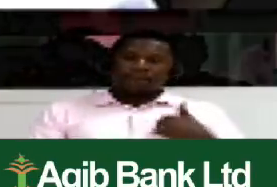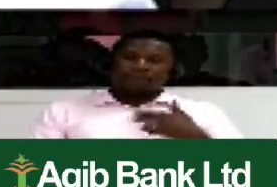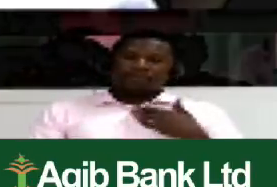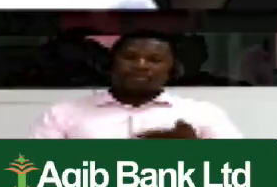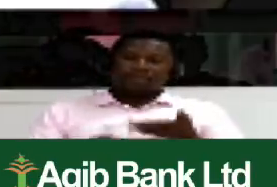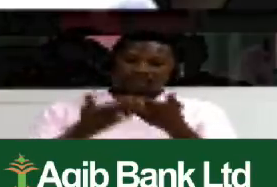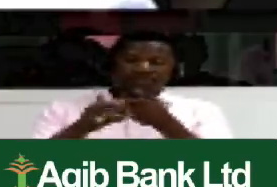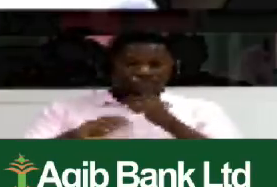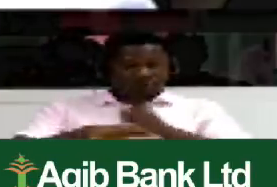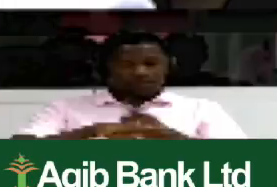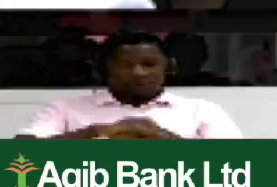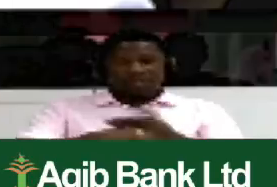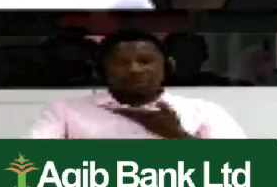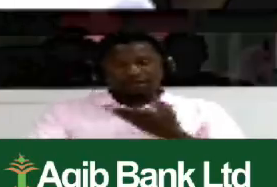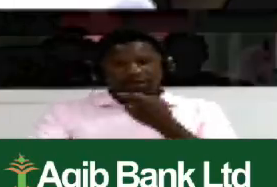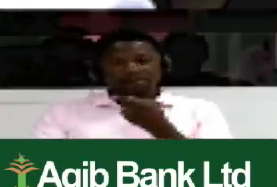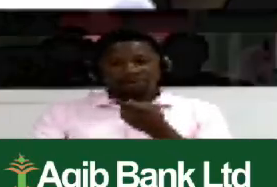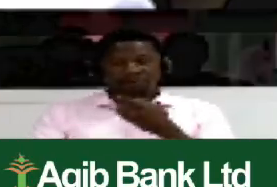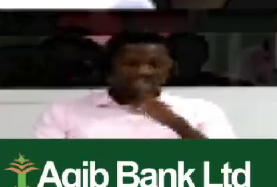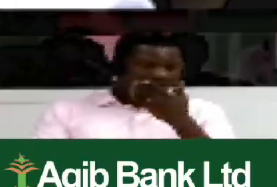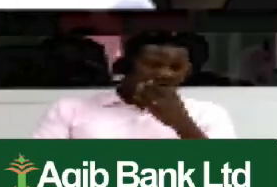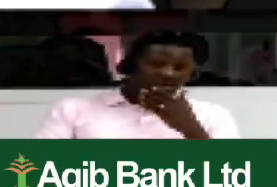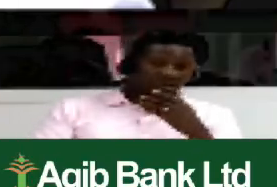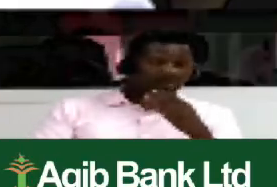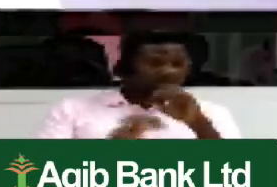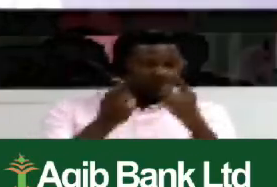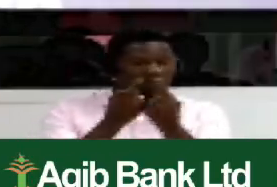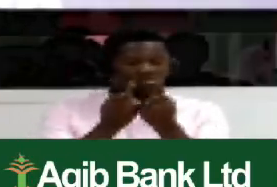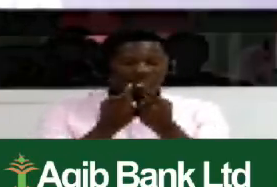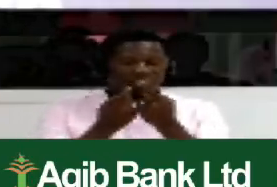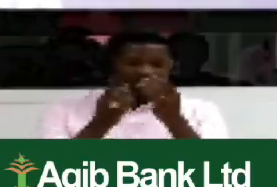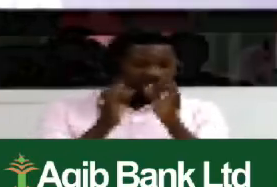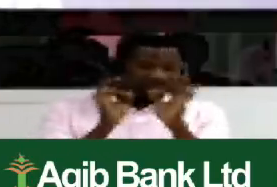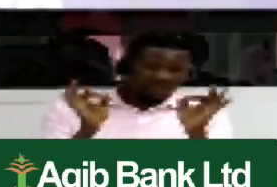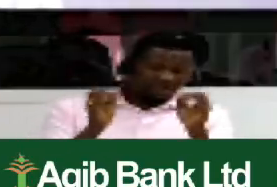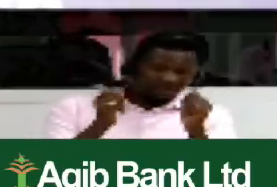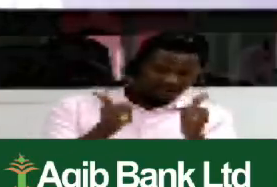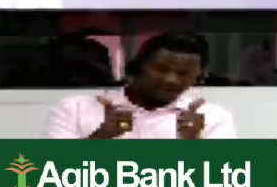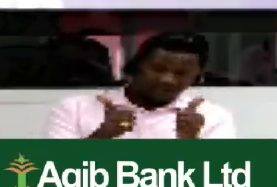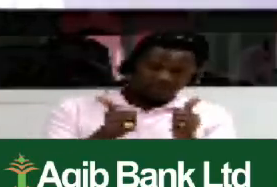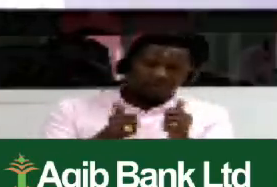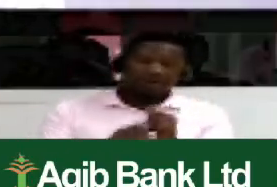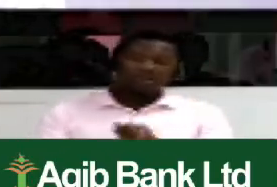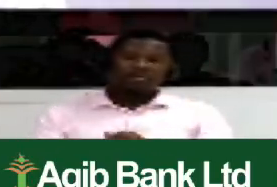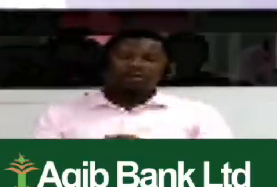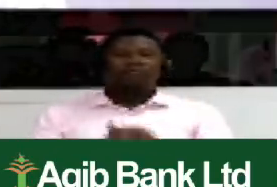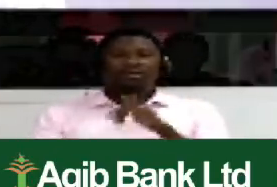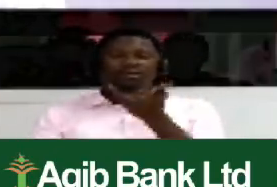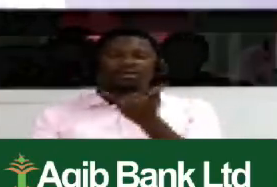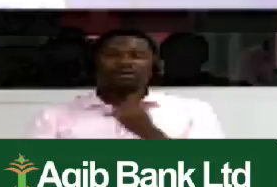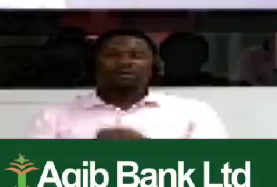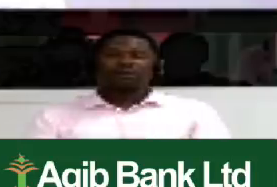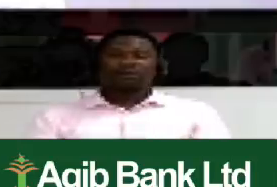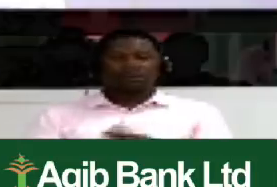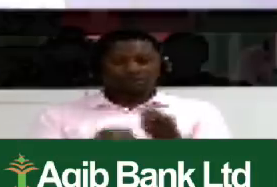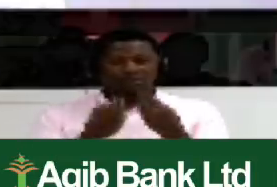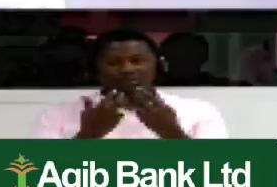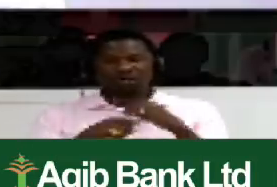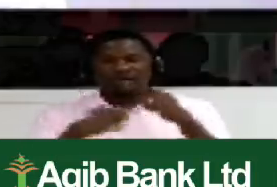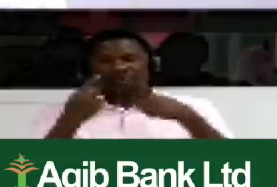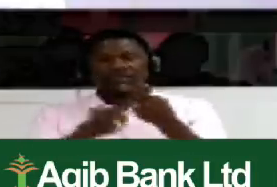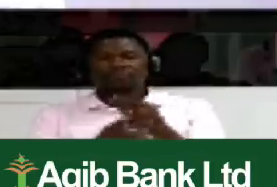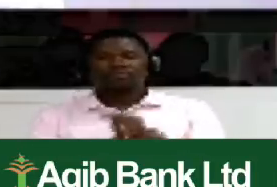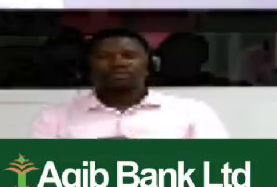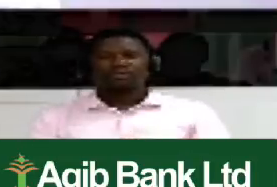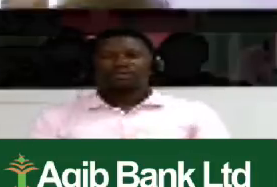had been given warnings and perhaps things would be fine. Yes. Tell us what happened after that. So we